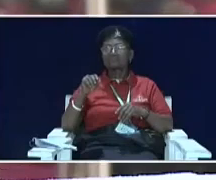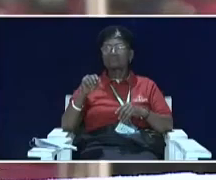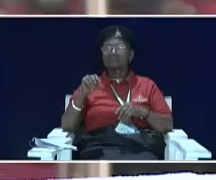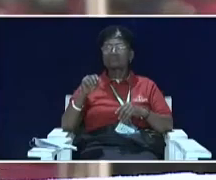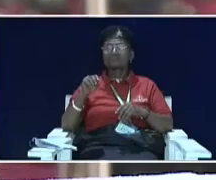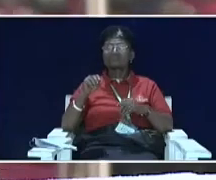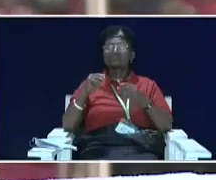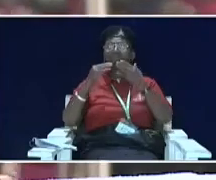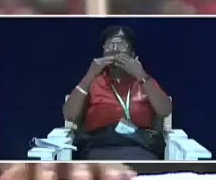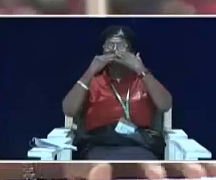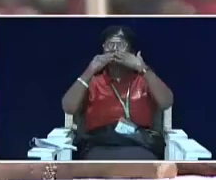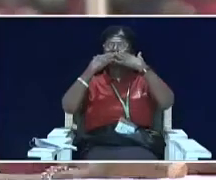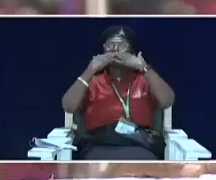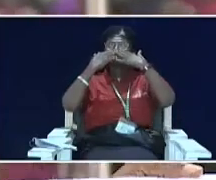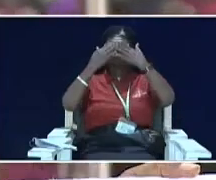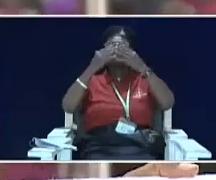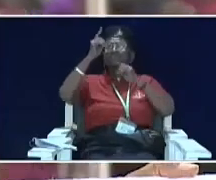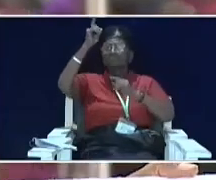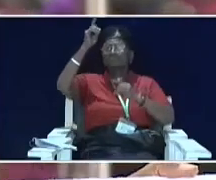thank you, my Lord.